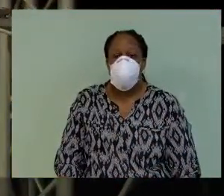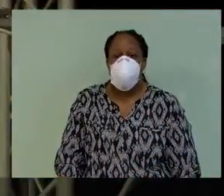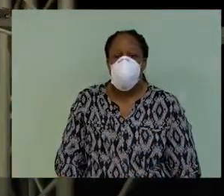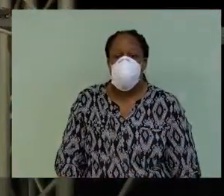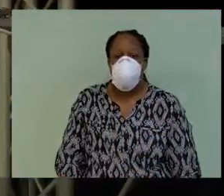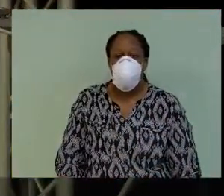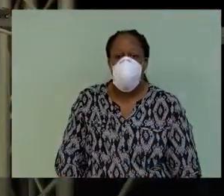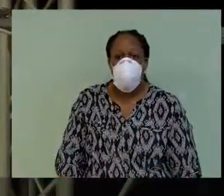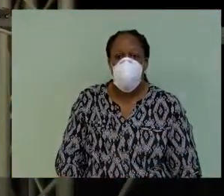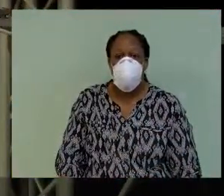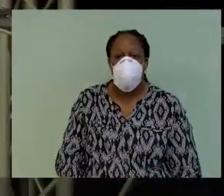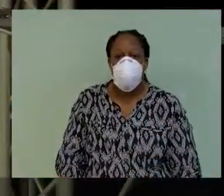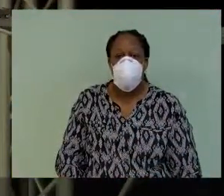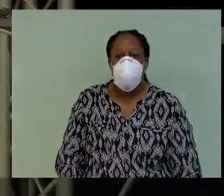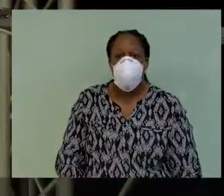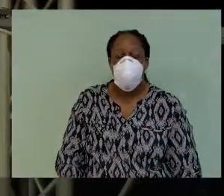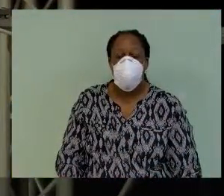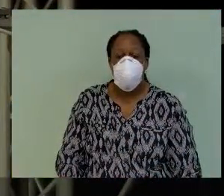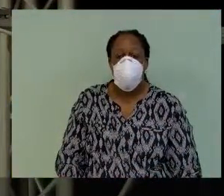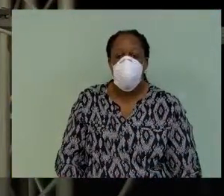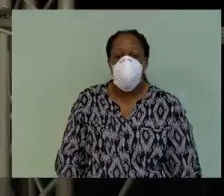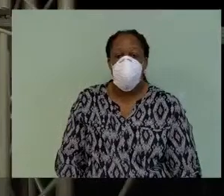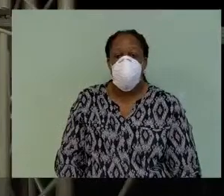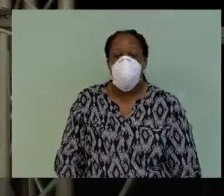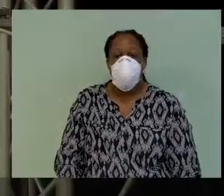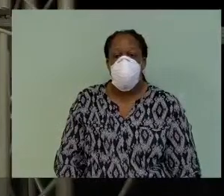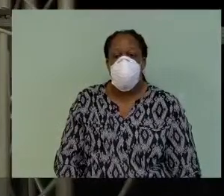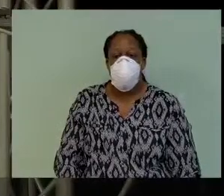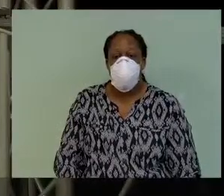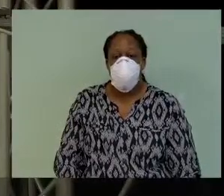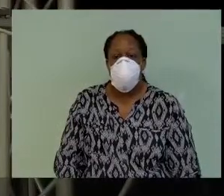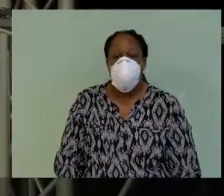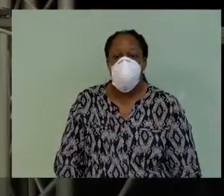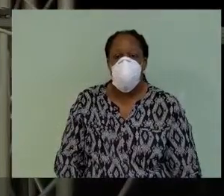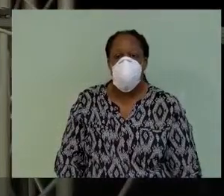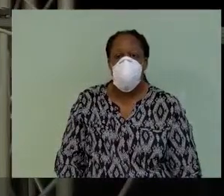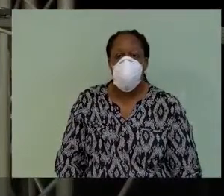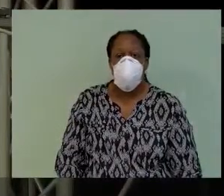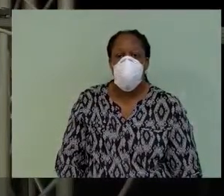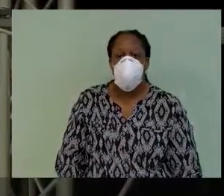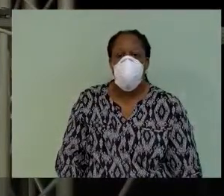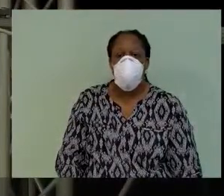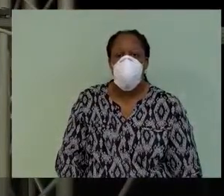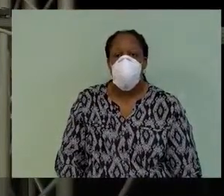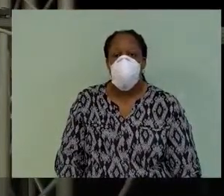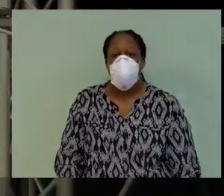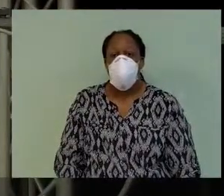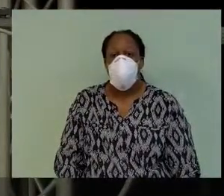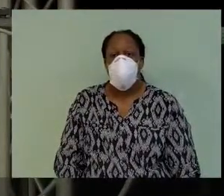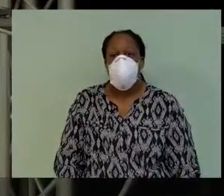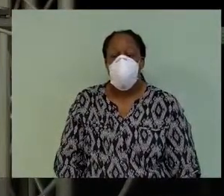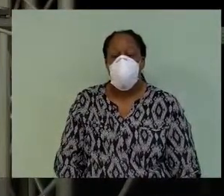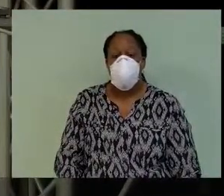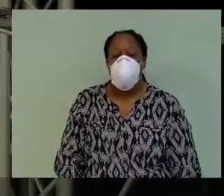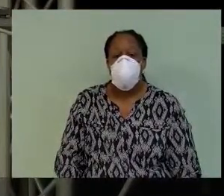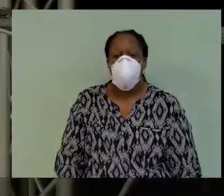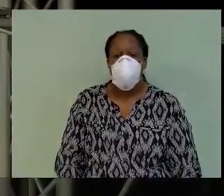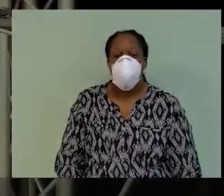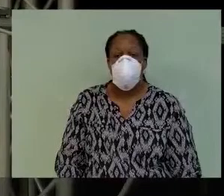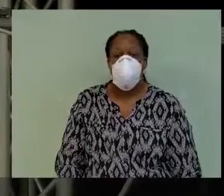Thank you very much, Dr. Carty. I now invite Mr. Abdias Samuel, who is chair of